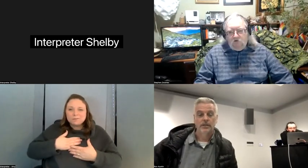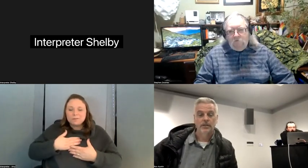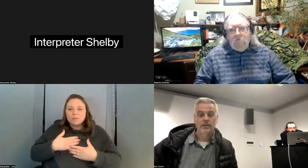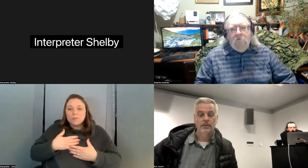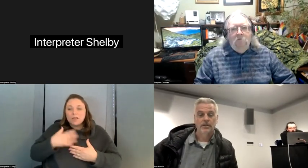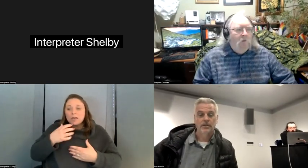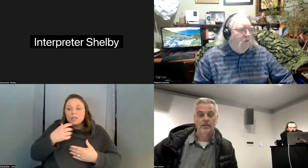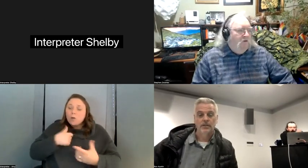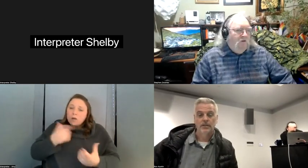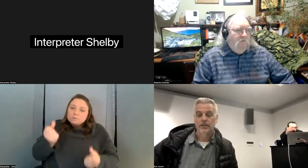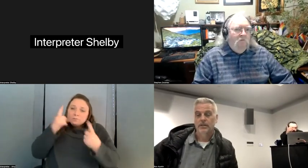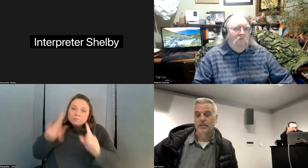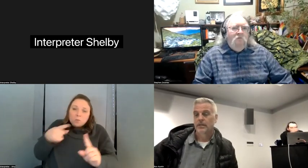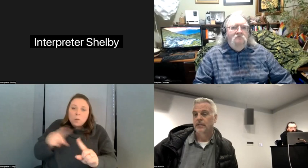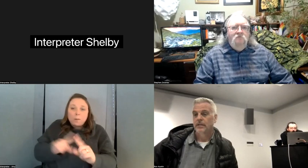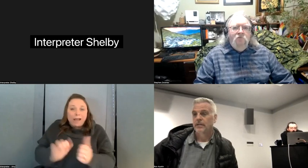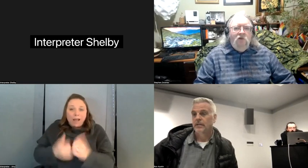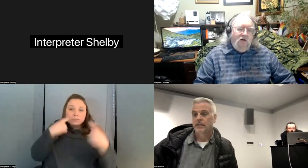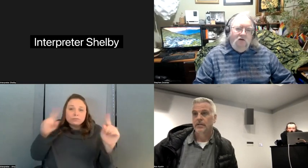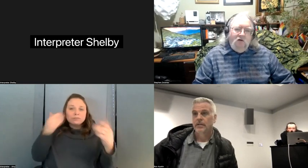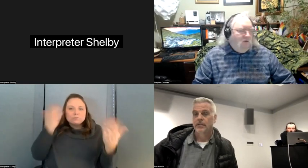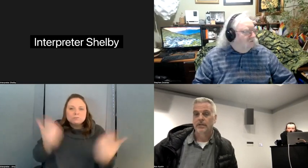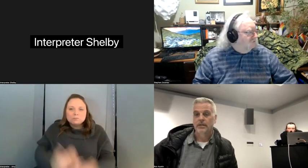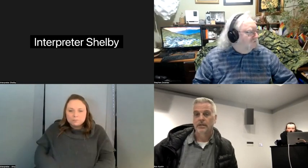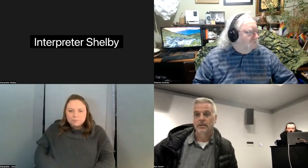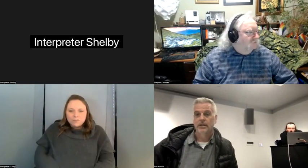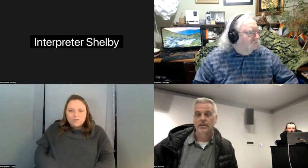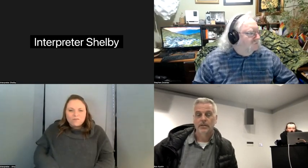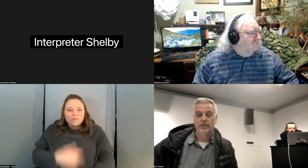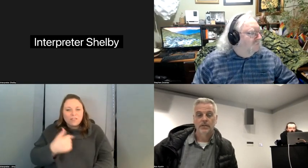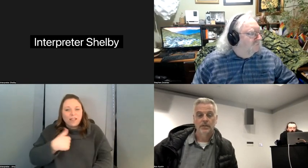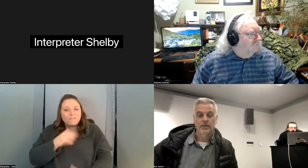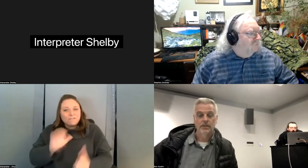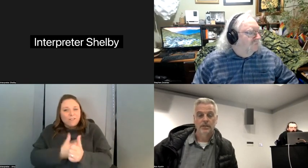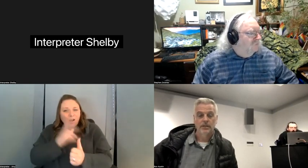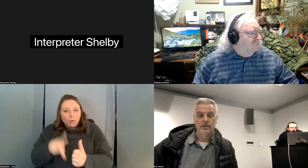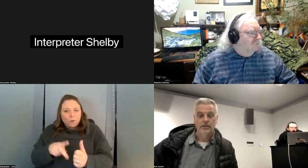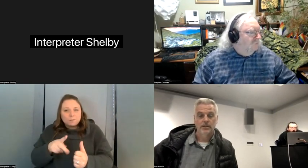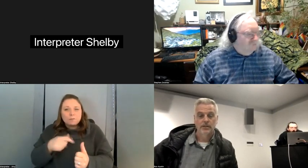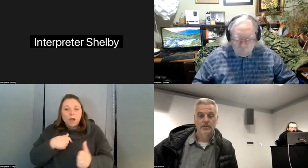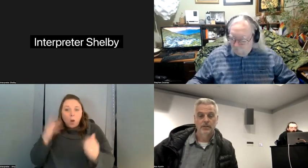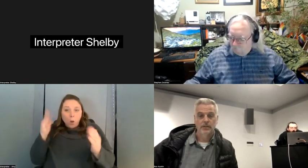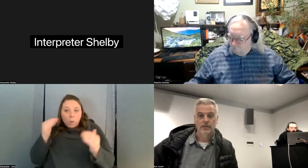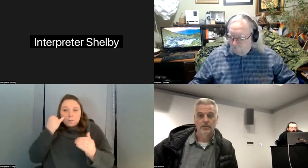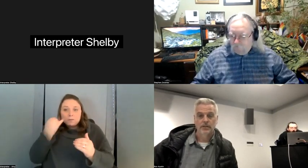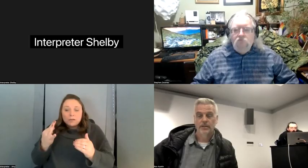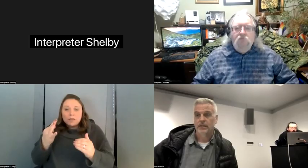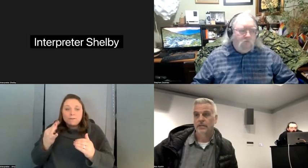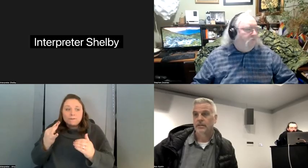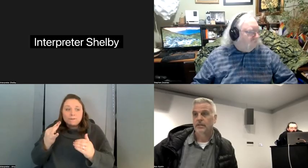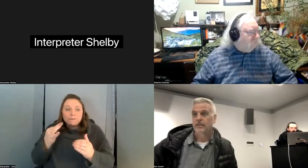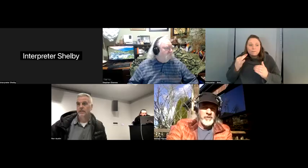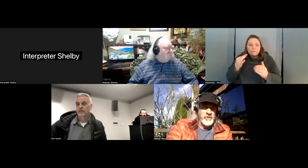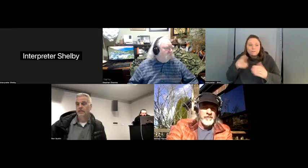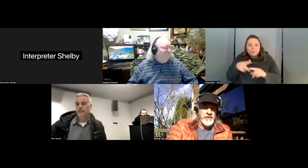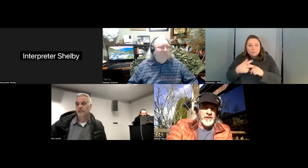my if i can follow my my hope is that if automation is really going to produce an abundance of leisure then we